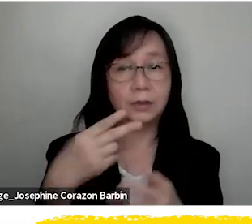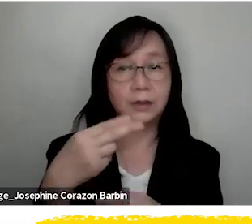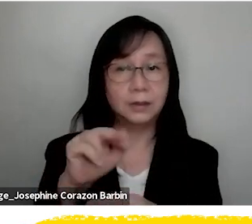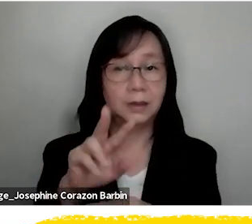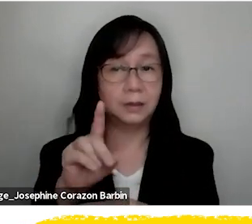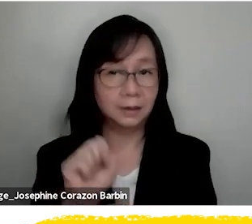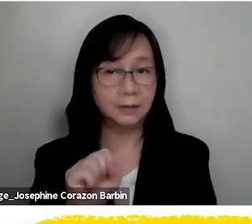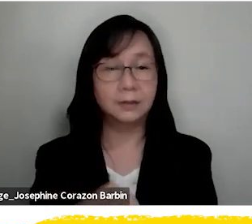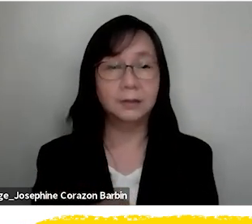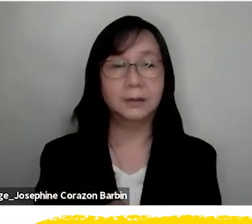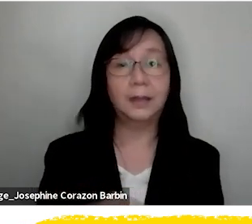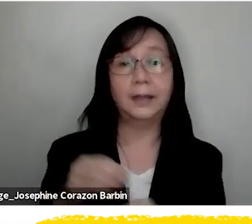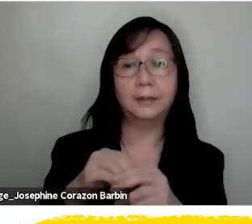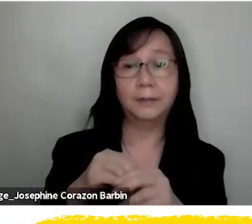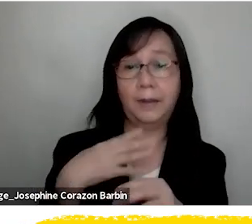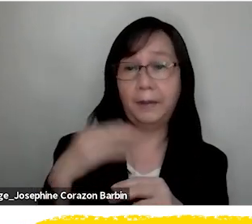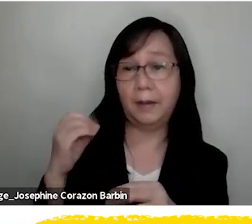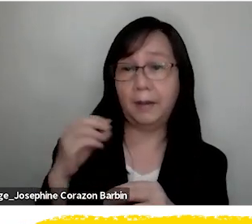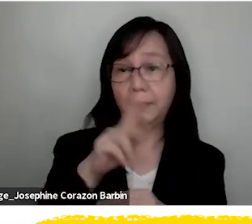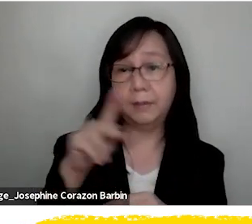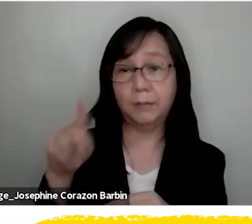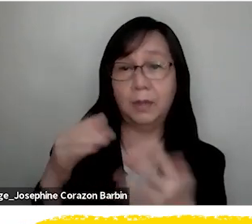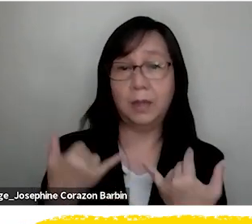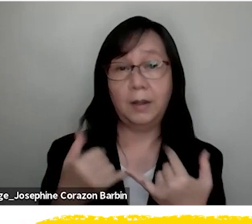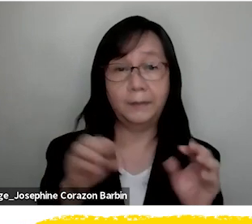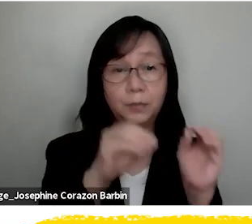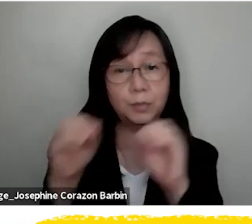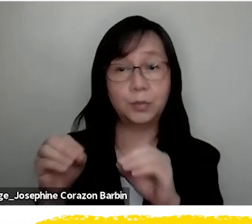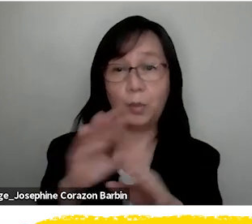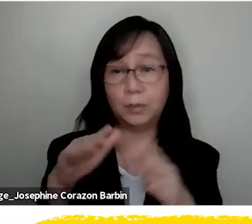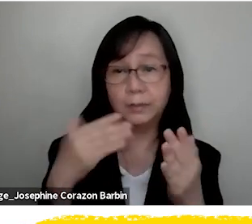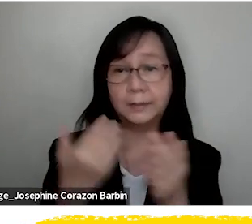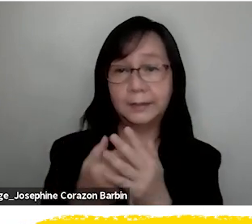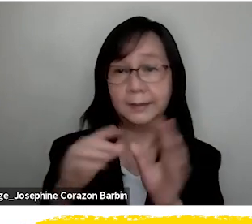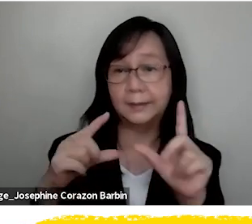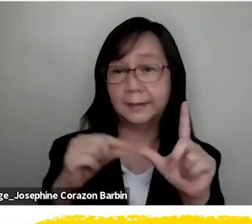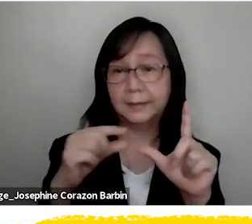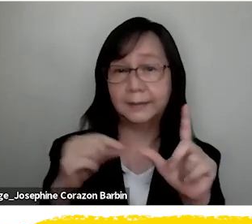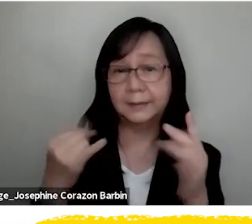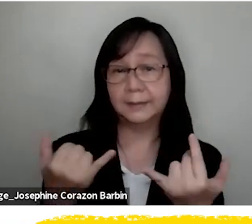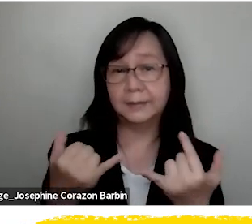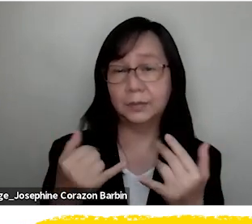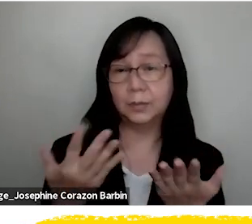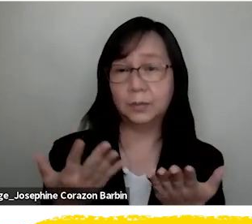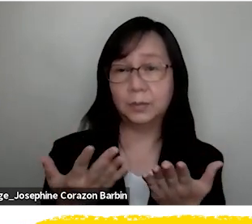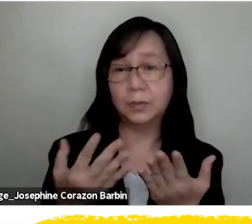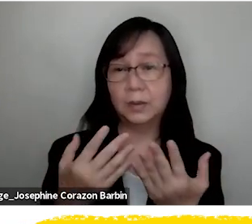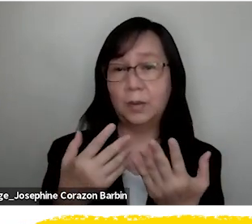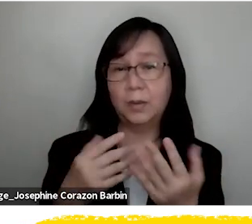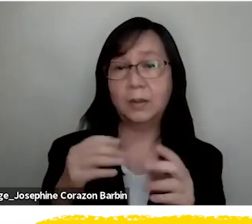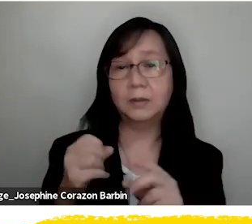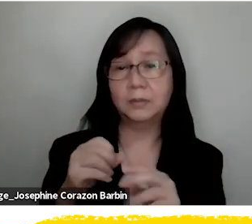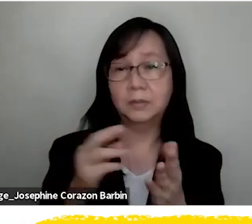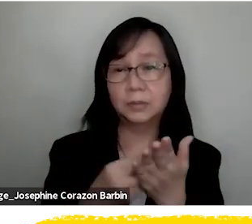Defenders. In my PowerPoint, I've put all the links, the relevant links to the different resources,